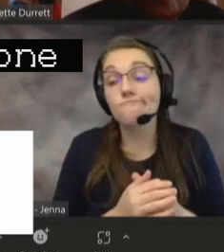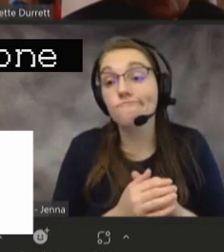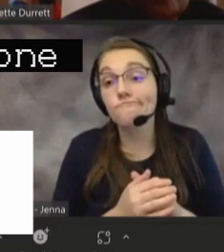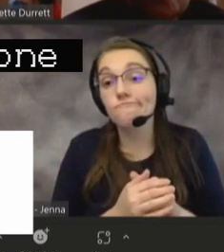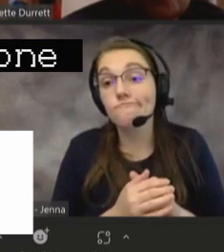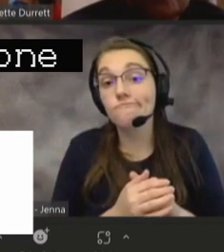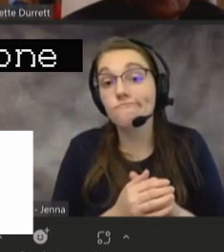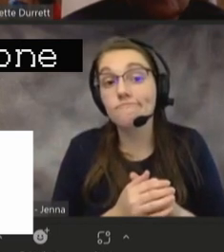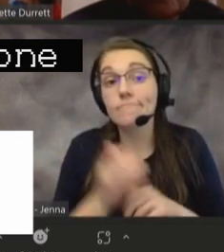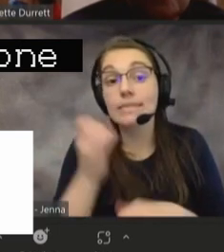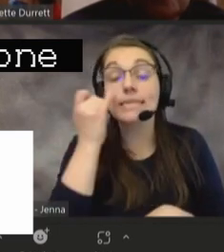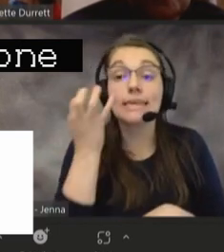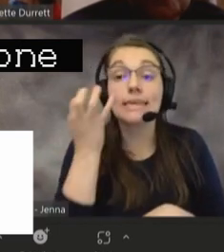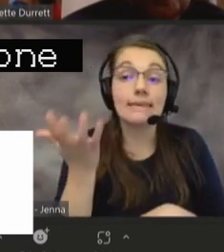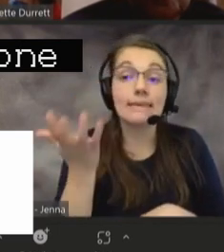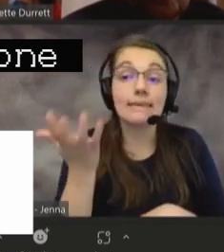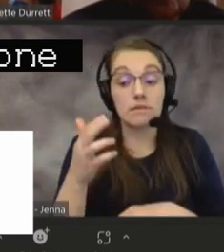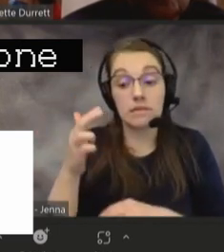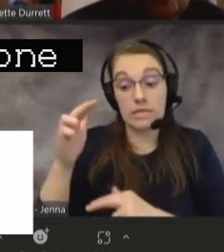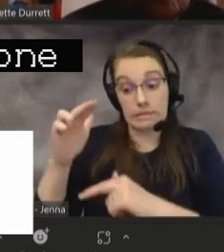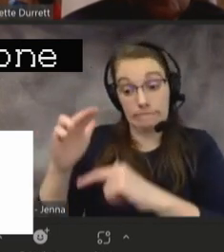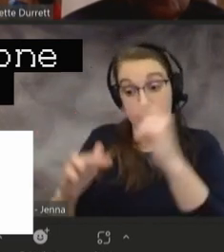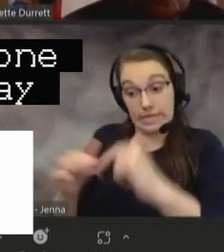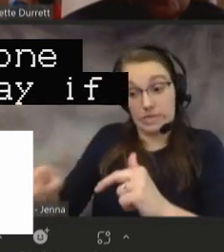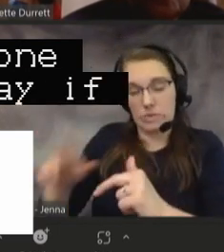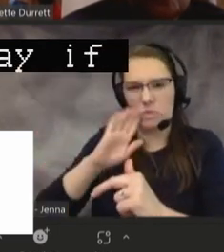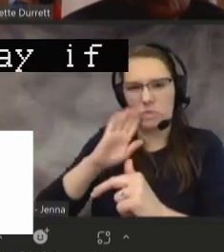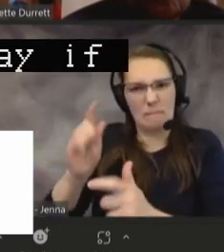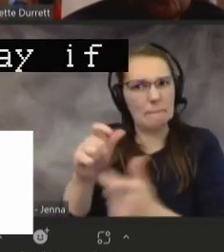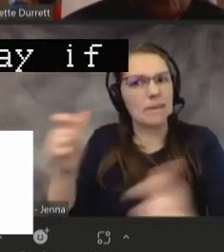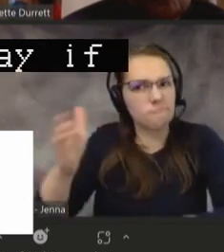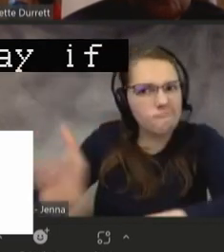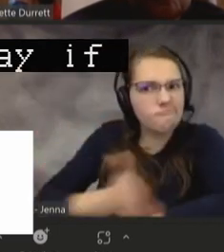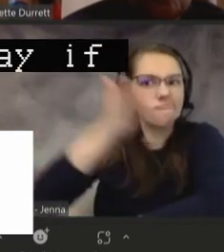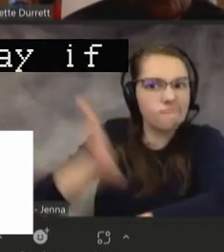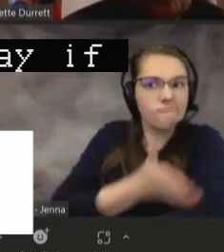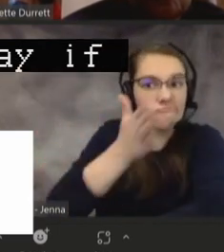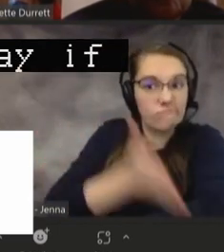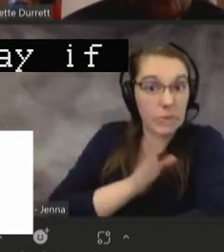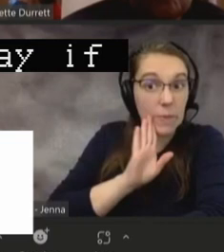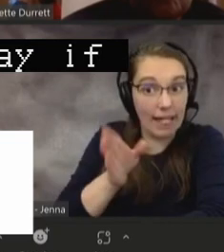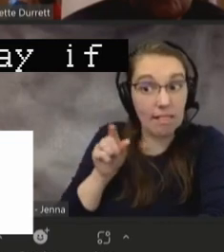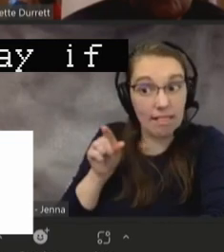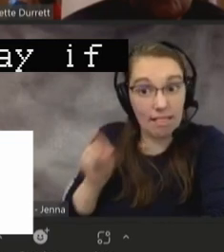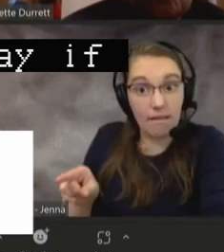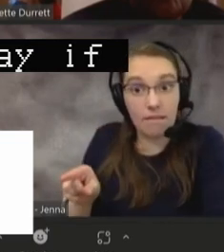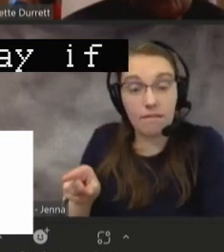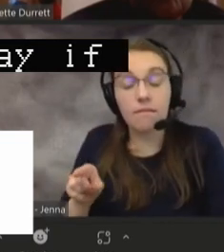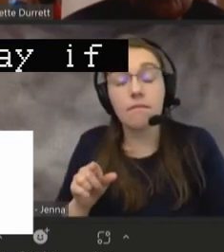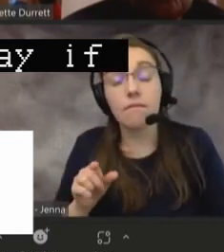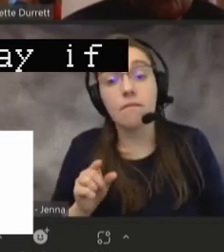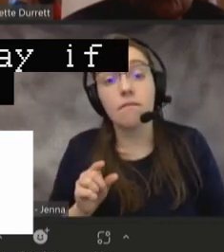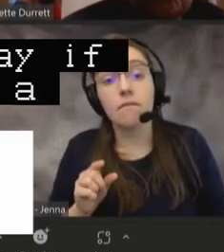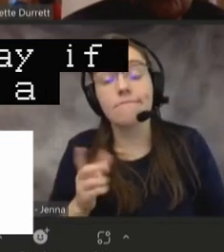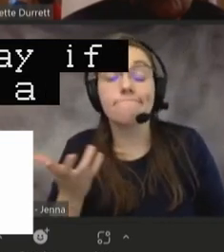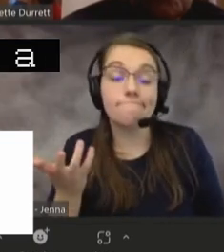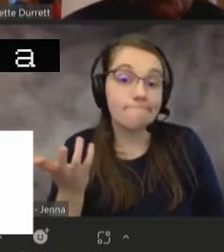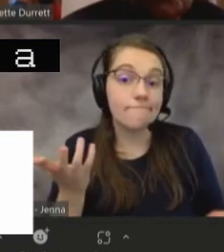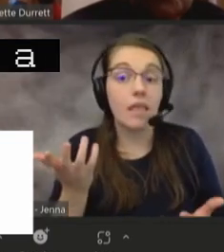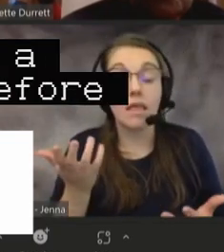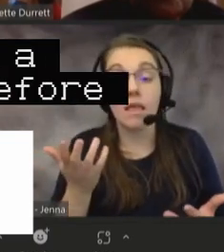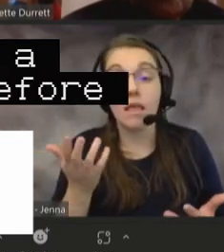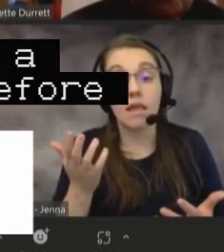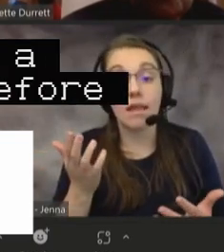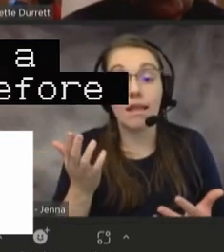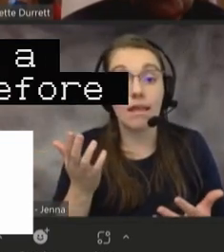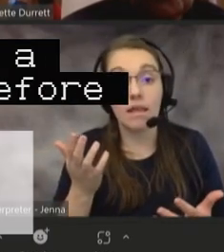building is undergoing a major renovation and therefore, you know, by the